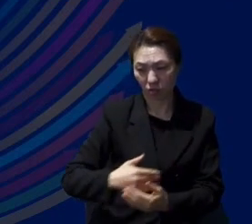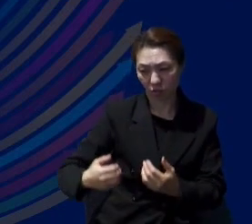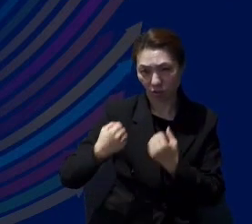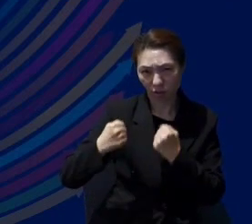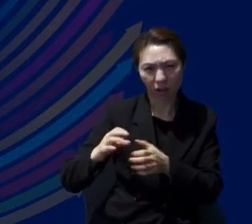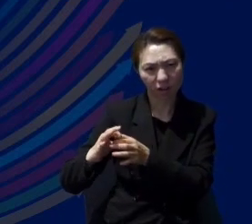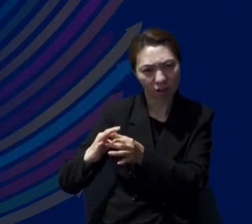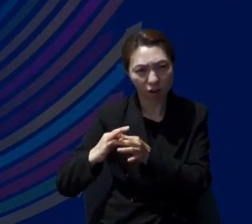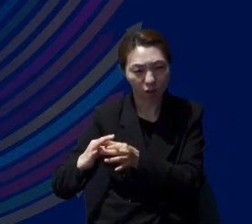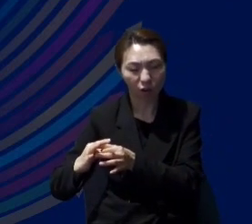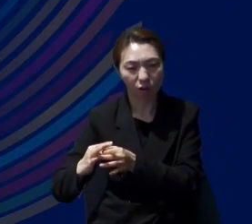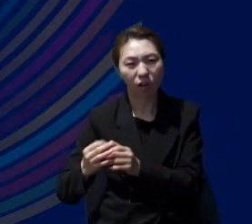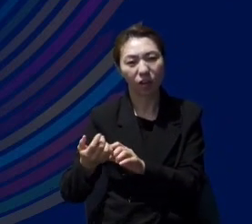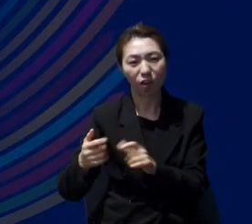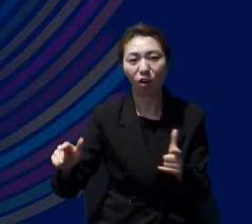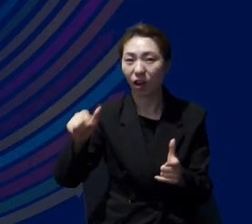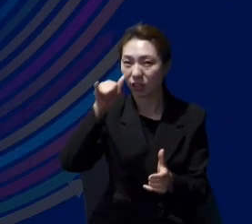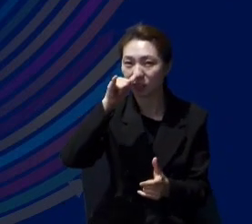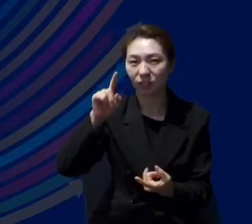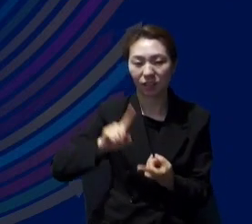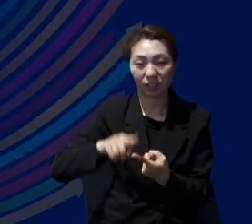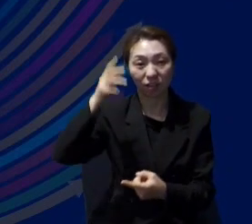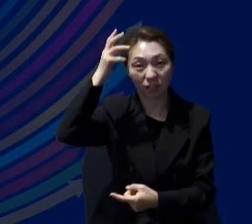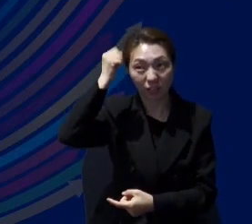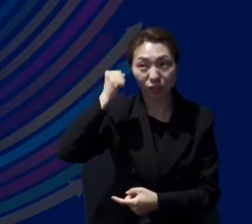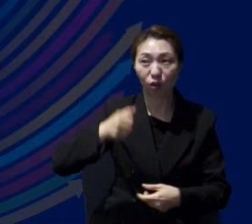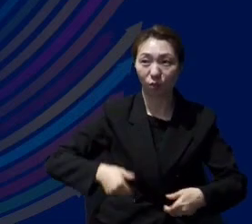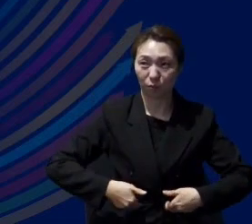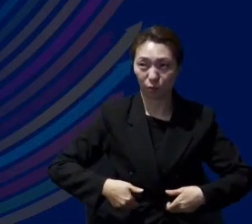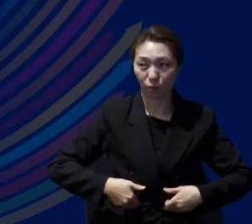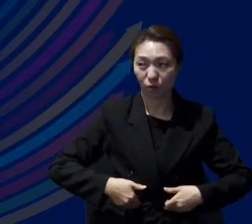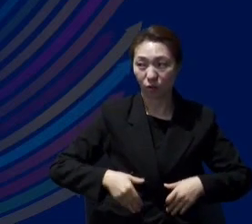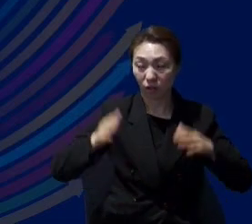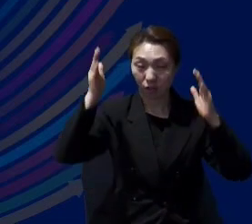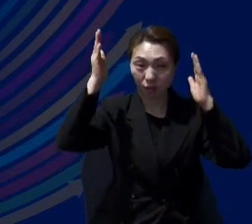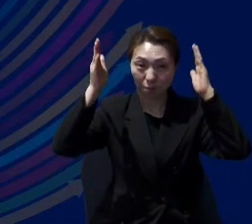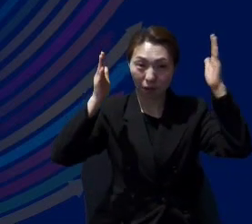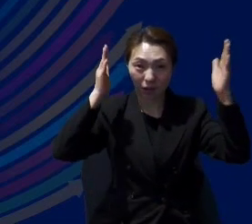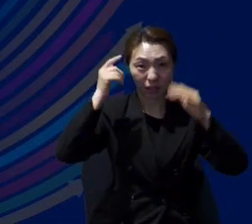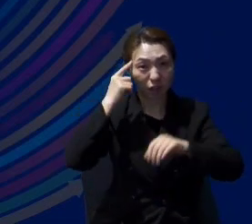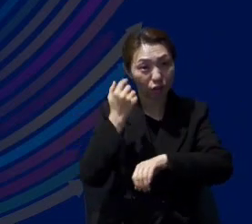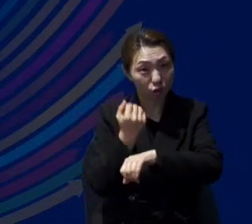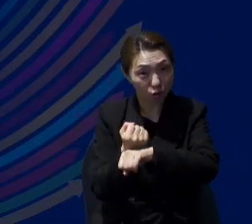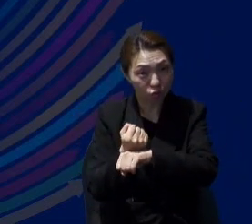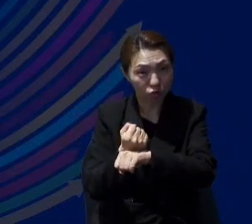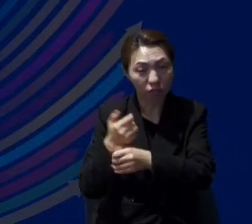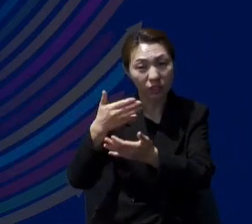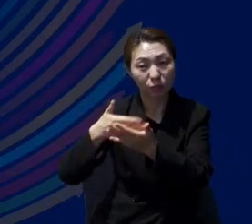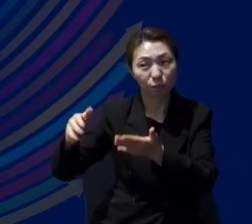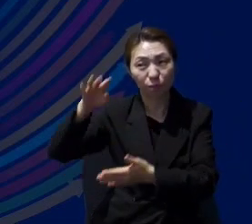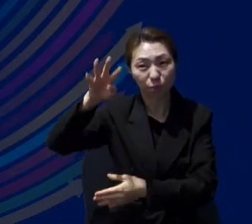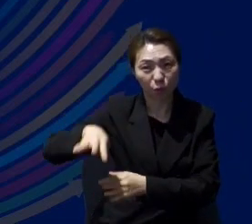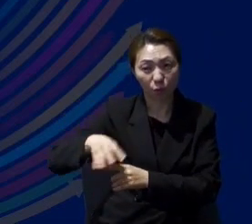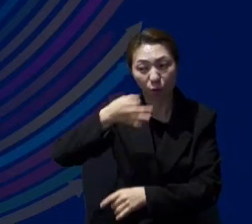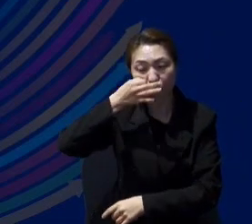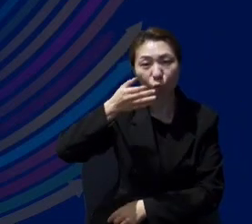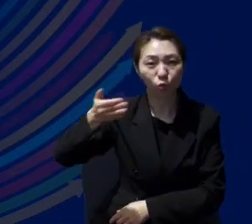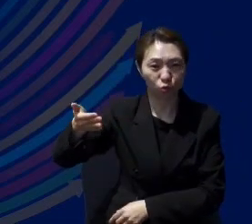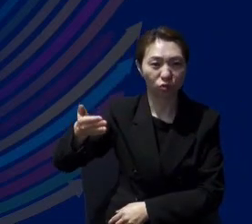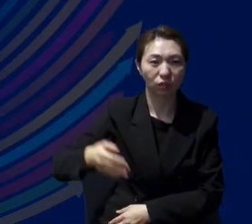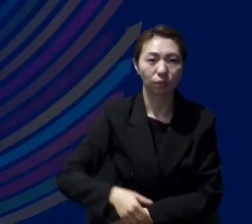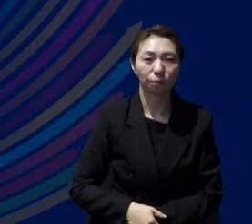in Malaysia, looking at, what interventions actually will cause better health outcomes. And it really is